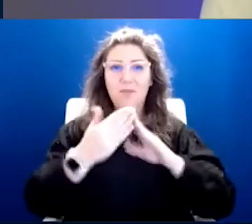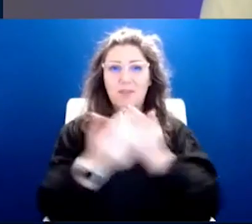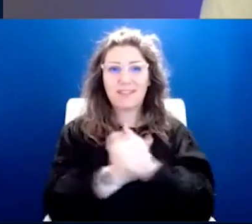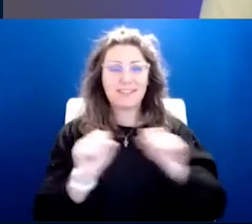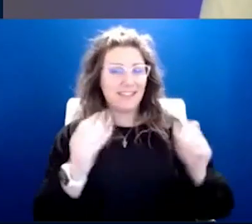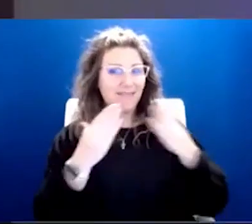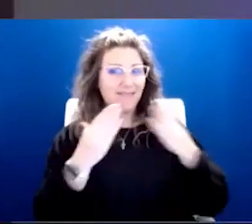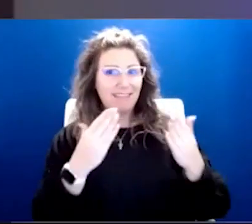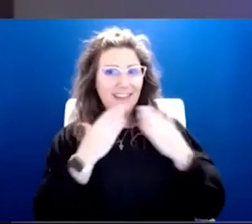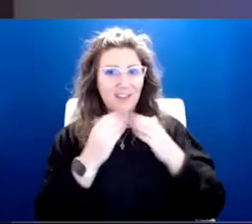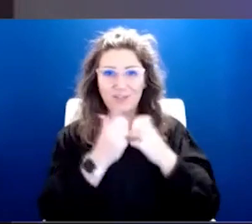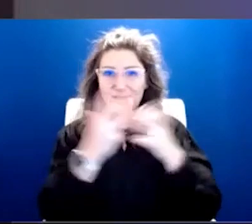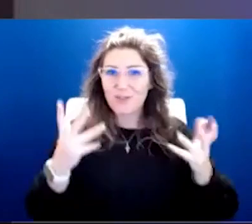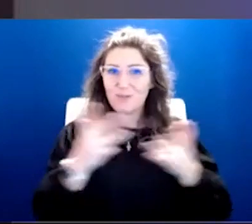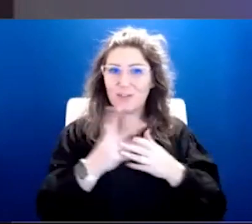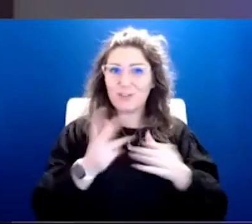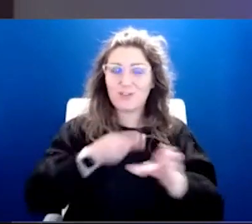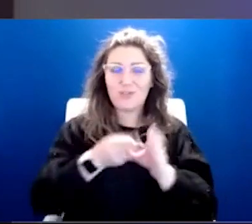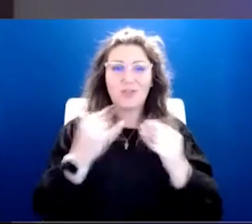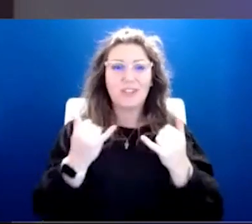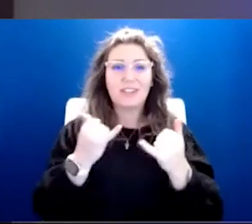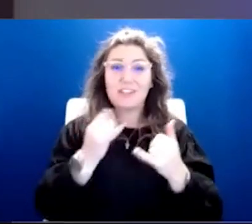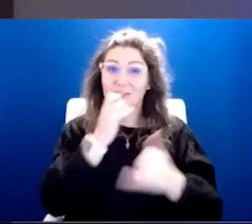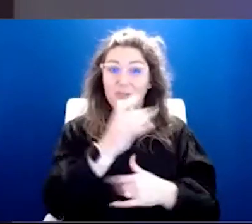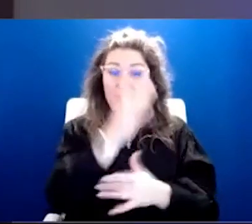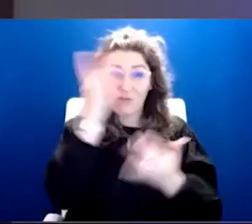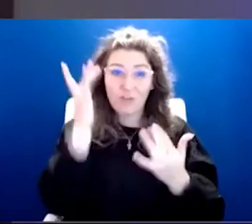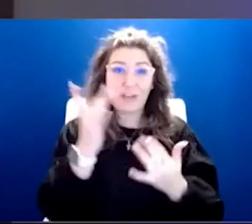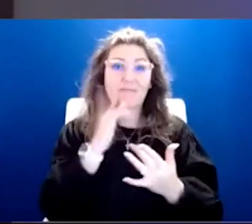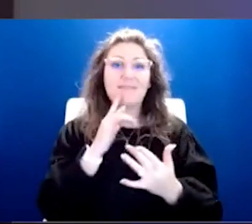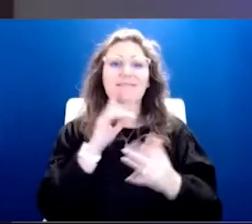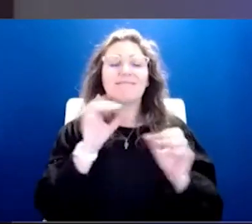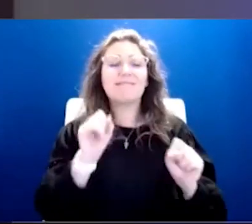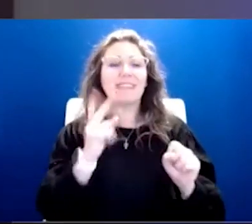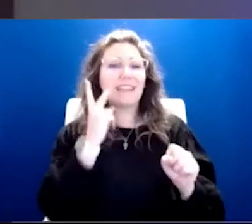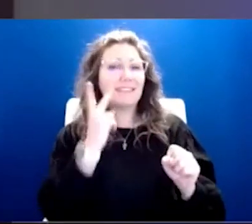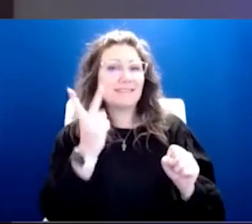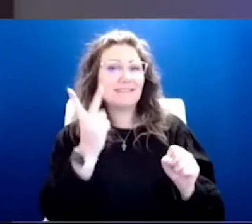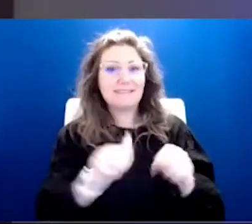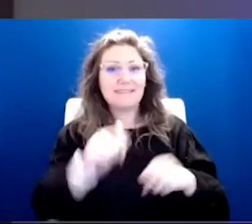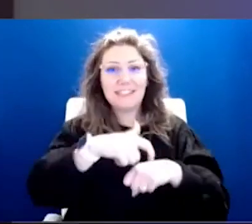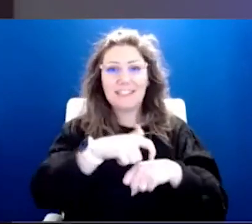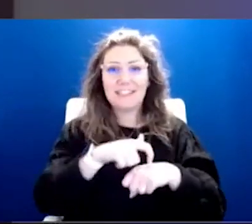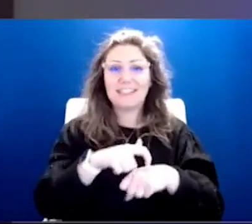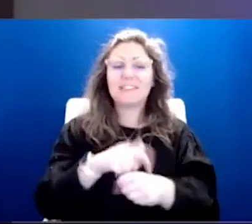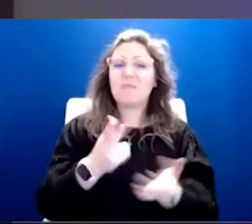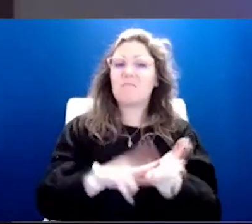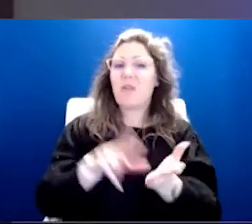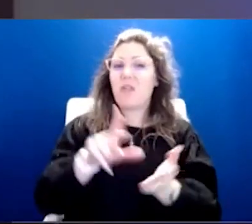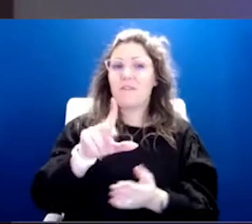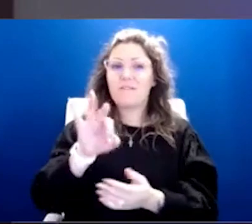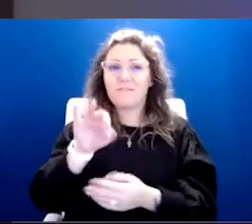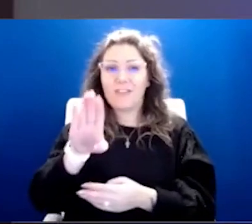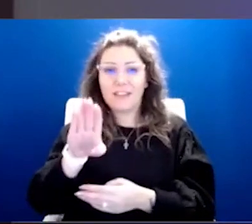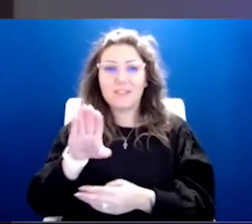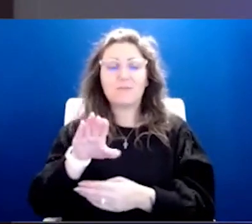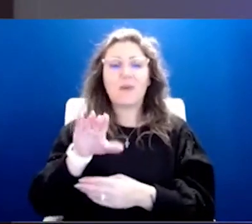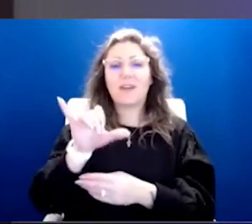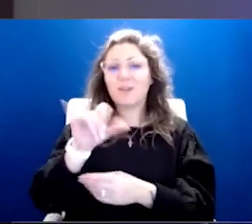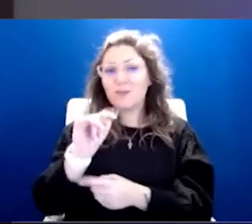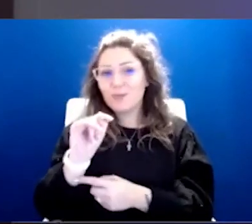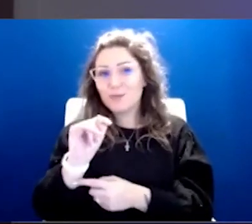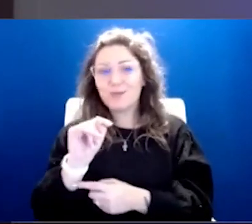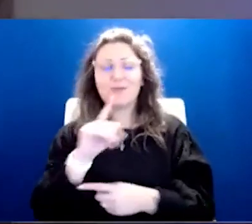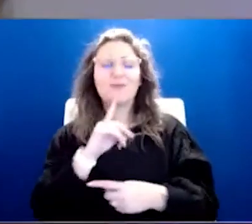and thank you all for being with us today. Don't forget, you can catch our shows anytime by logging on to our Facebook or our YouTube page. Coming up